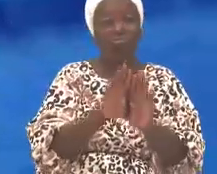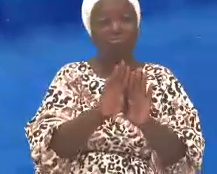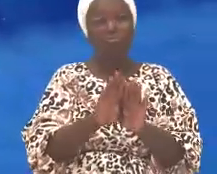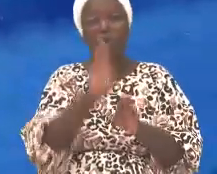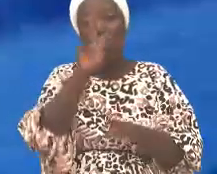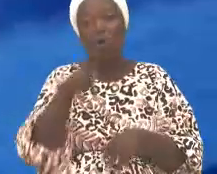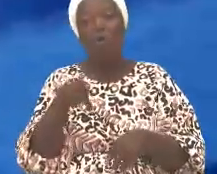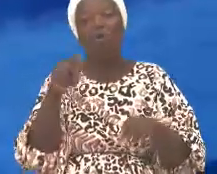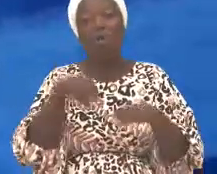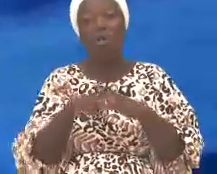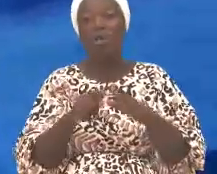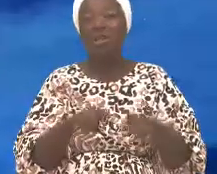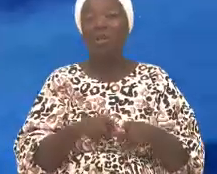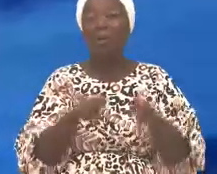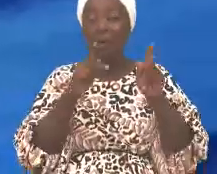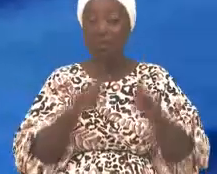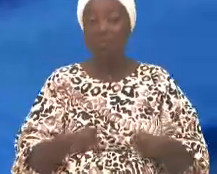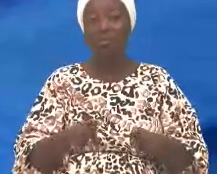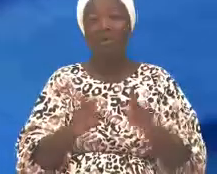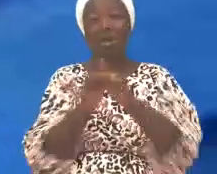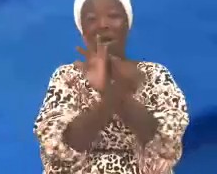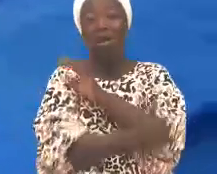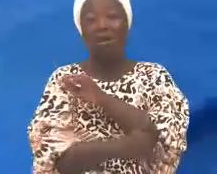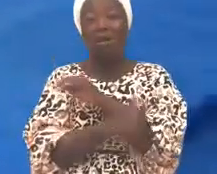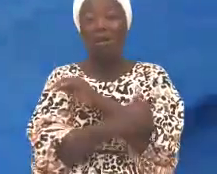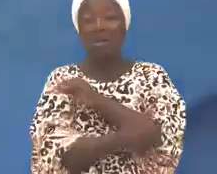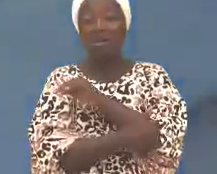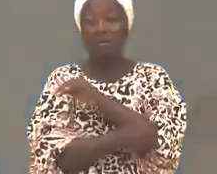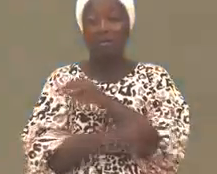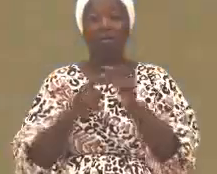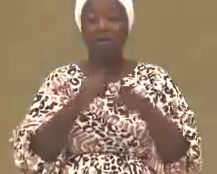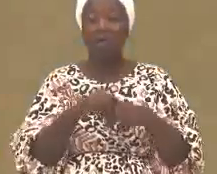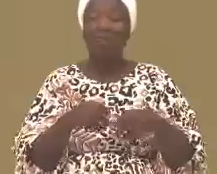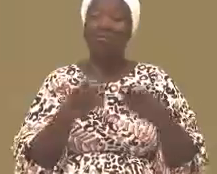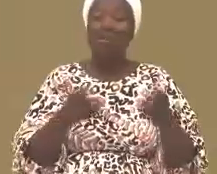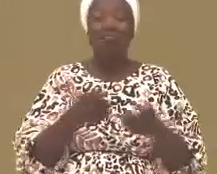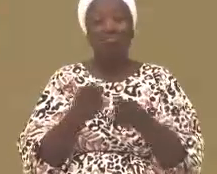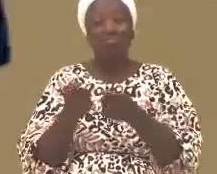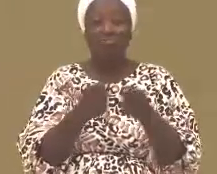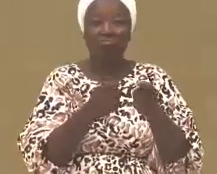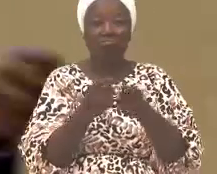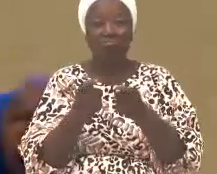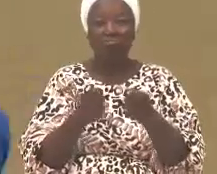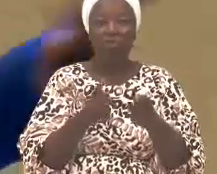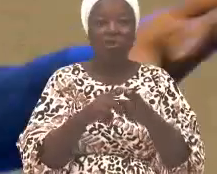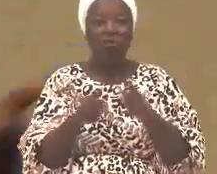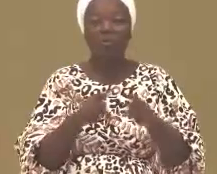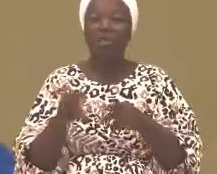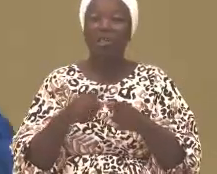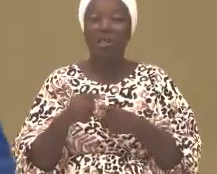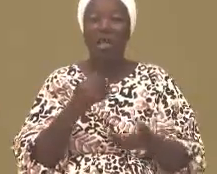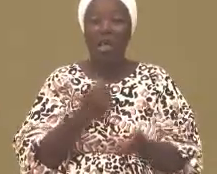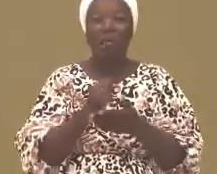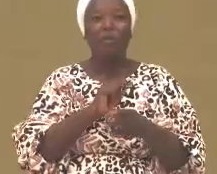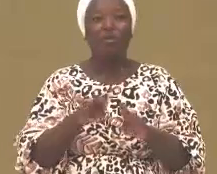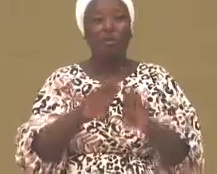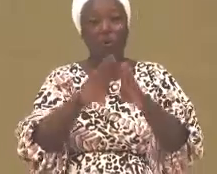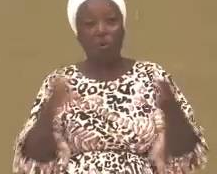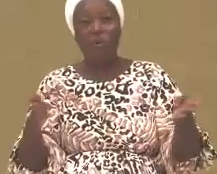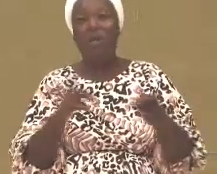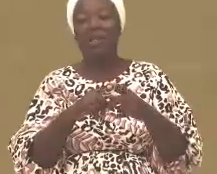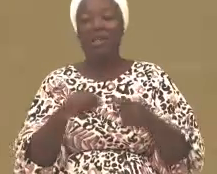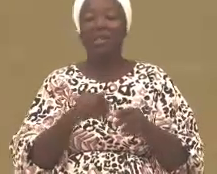particular country, then we can push every button and pull every button, and eventually the country is open, you can